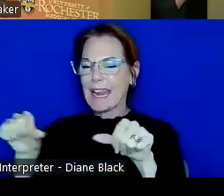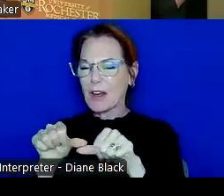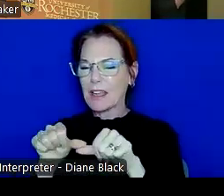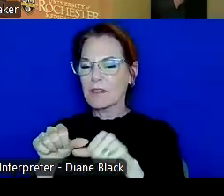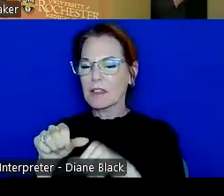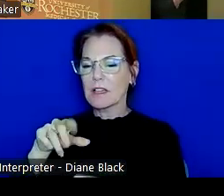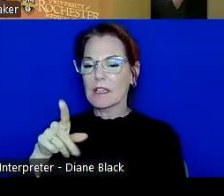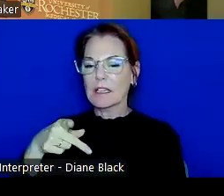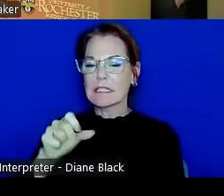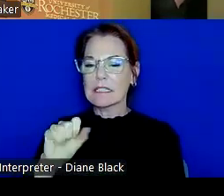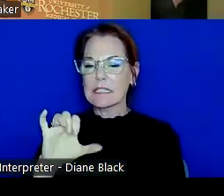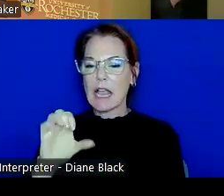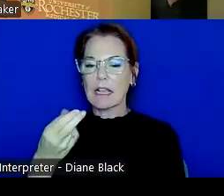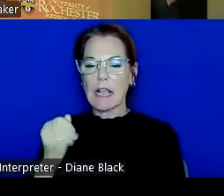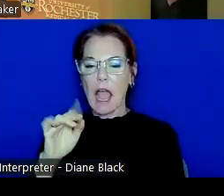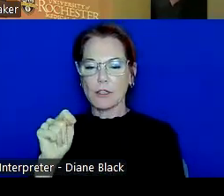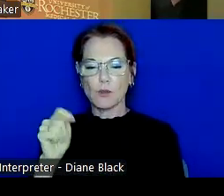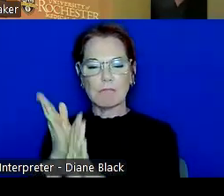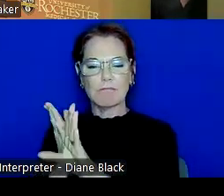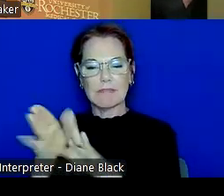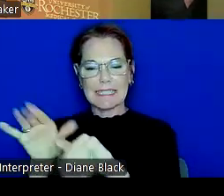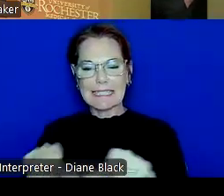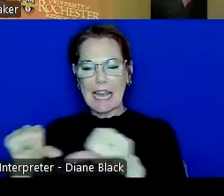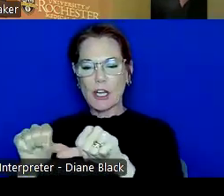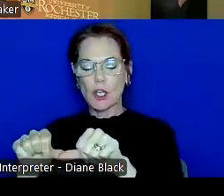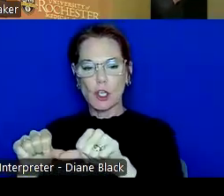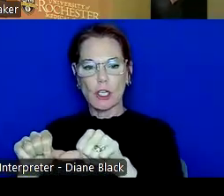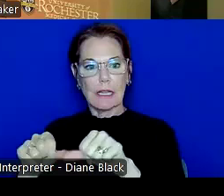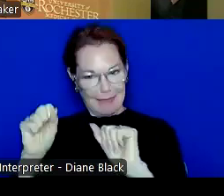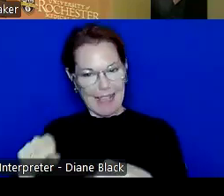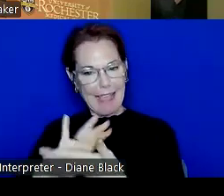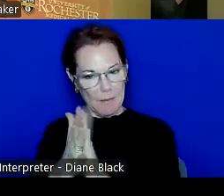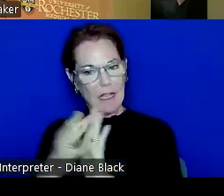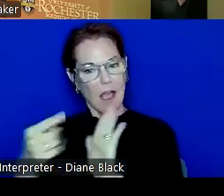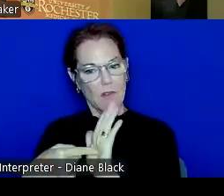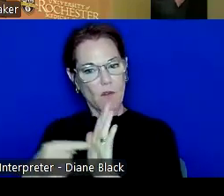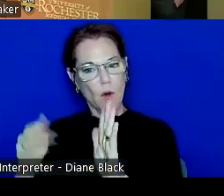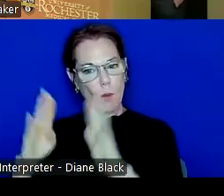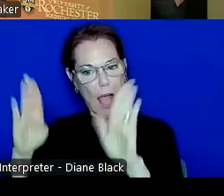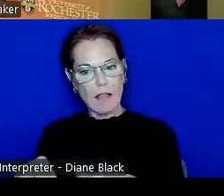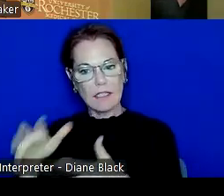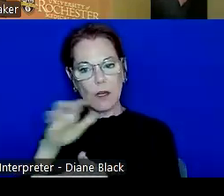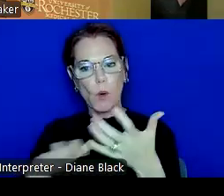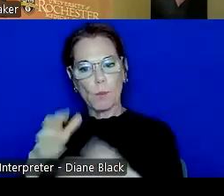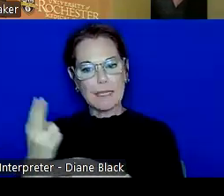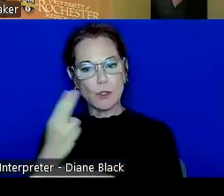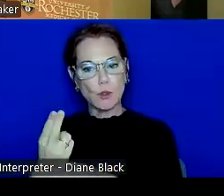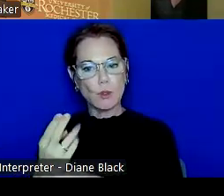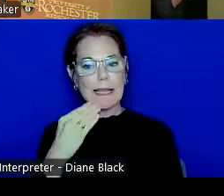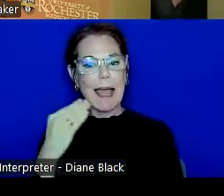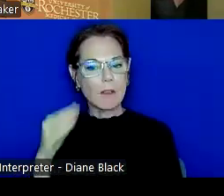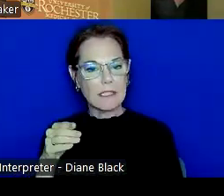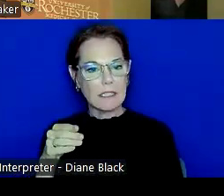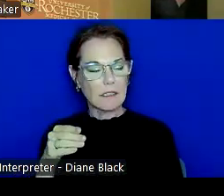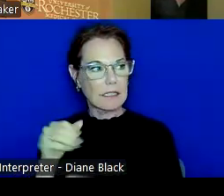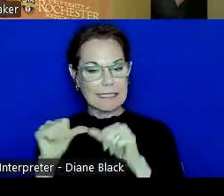know what I'm talking about. I can never remember the name. That easily can be affordable housing or mixed-use housing in a creative and sustainable way.